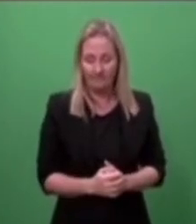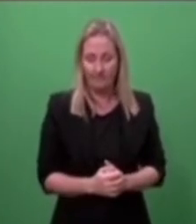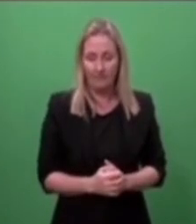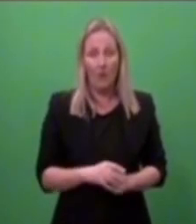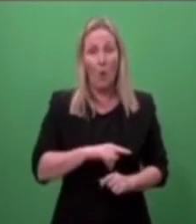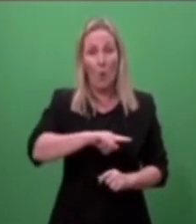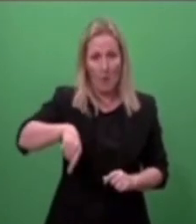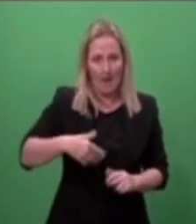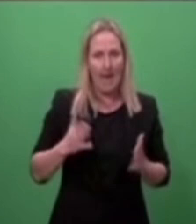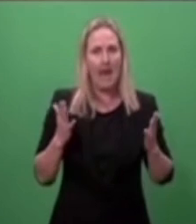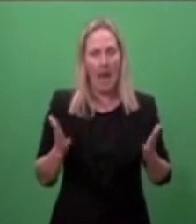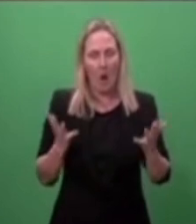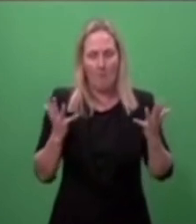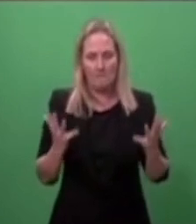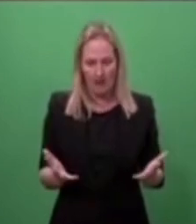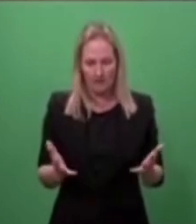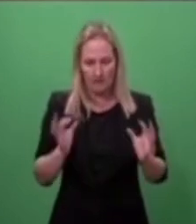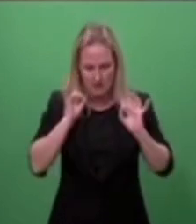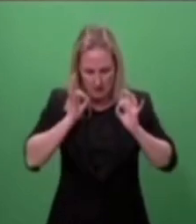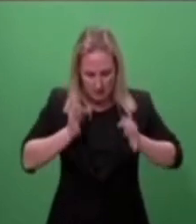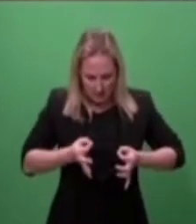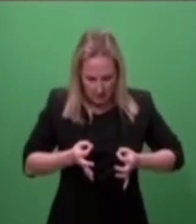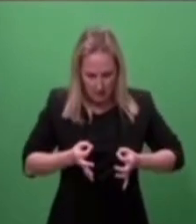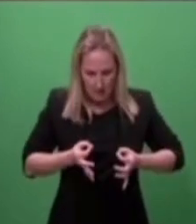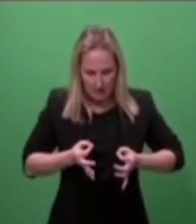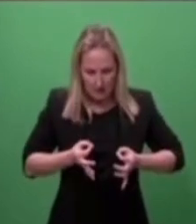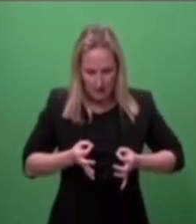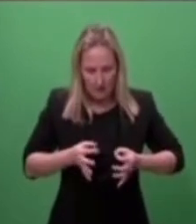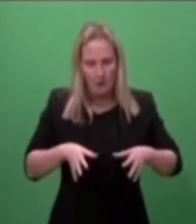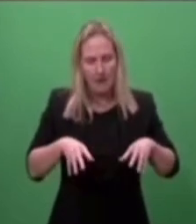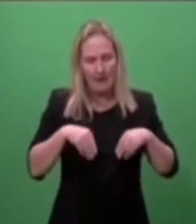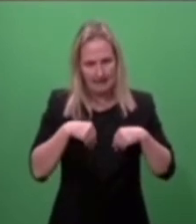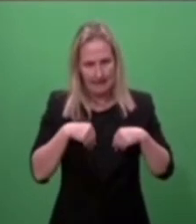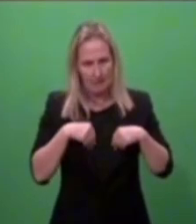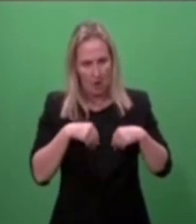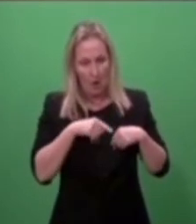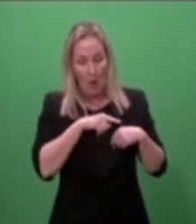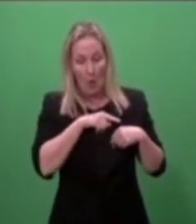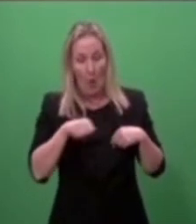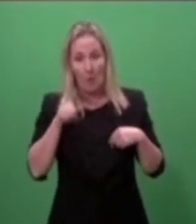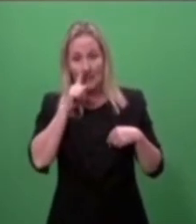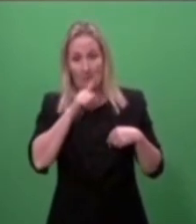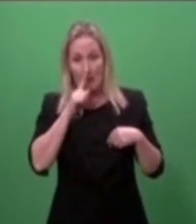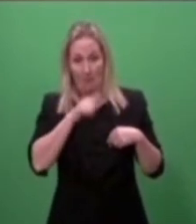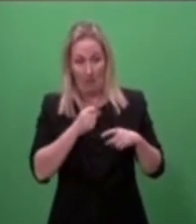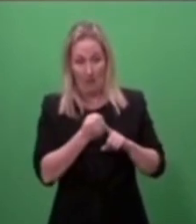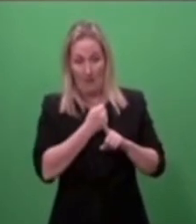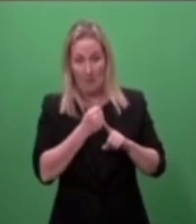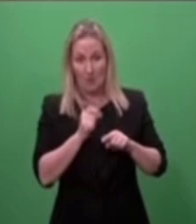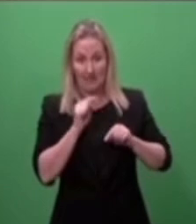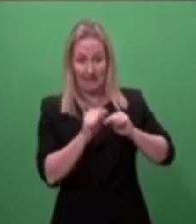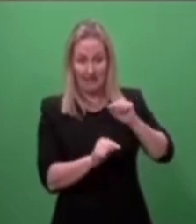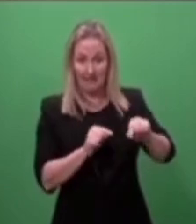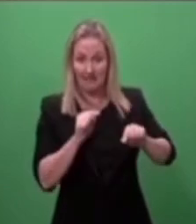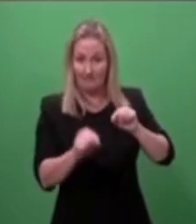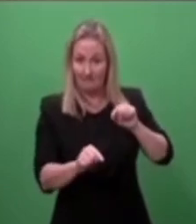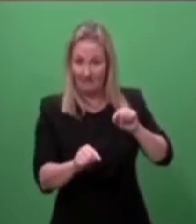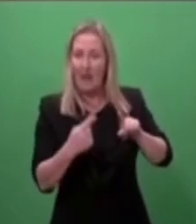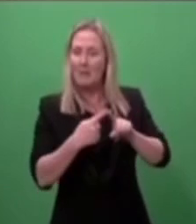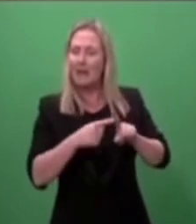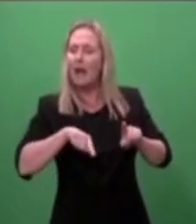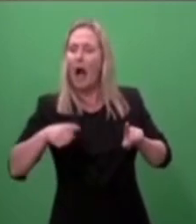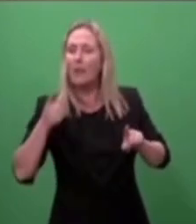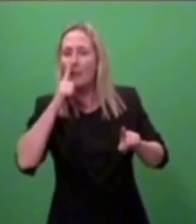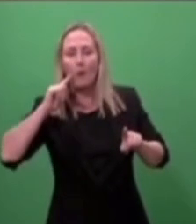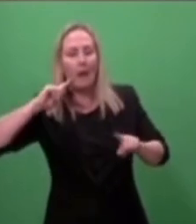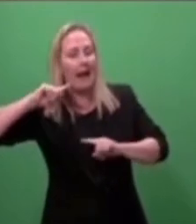look at not only the perpetrators, but those who enabled this abuse to continue